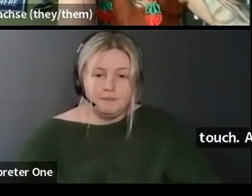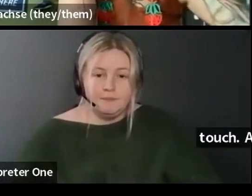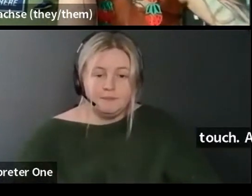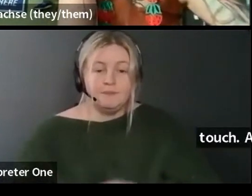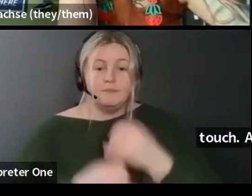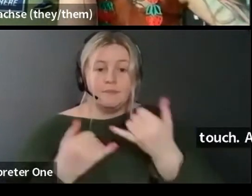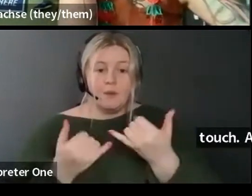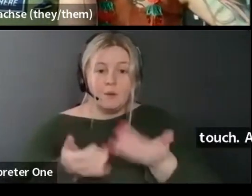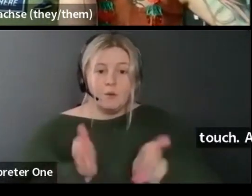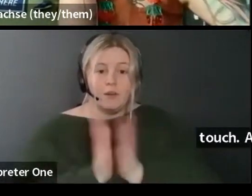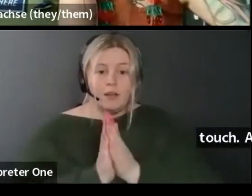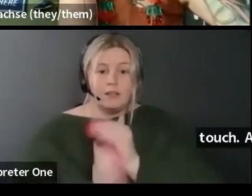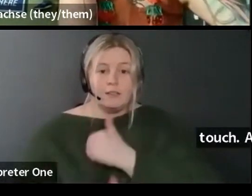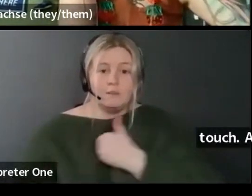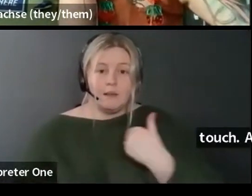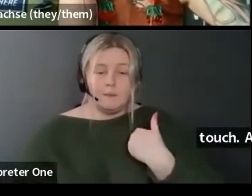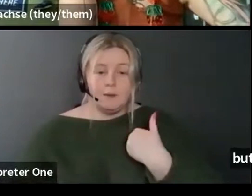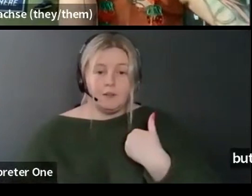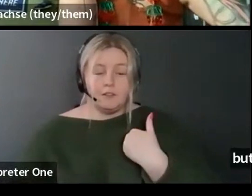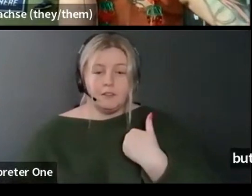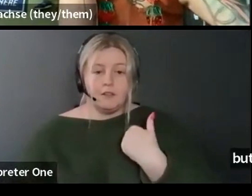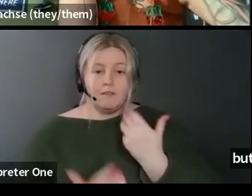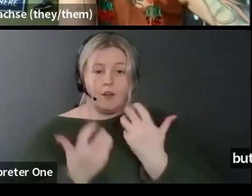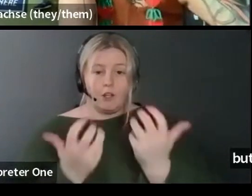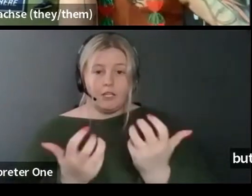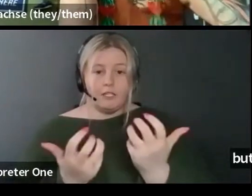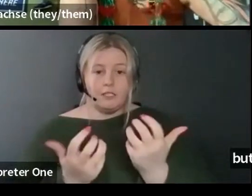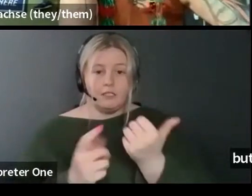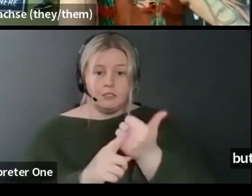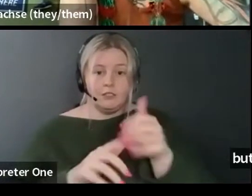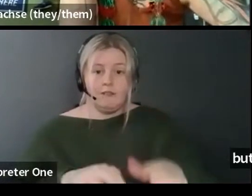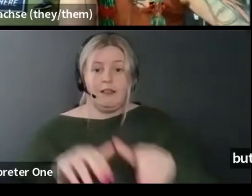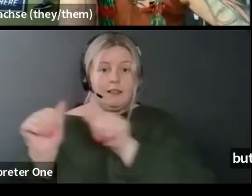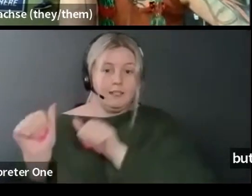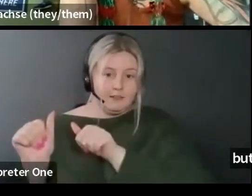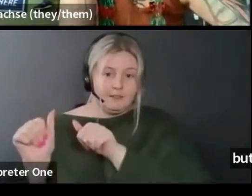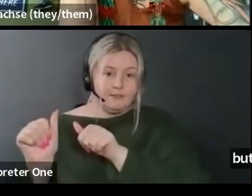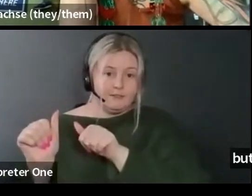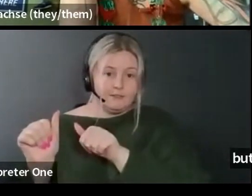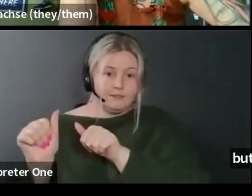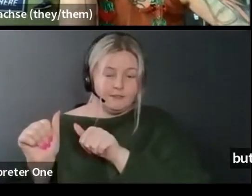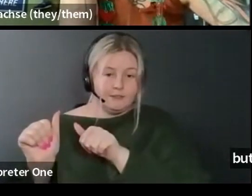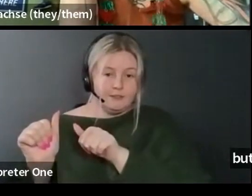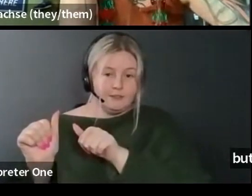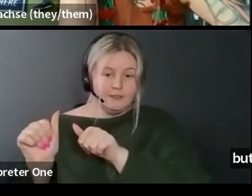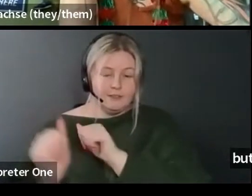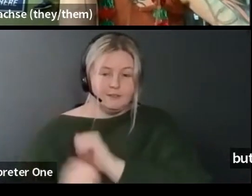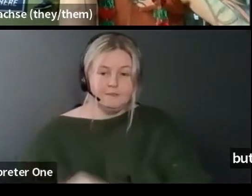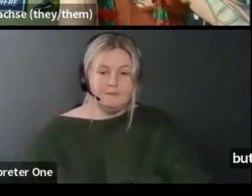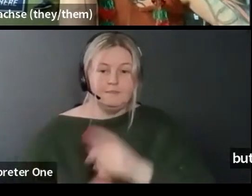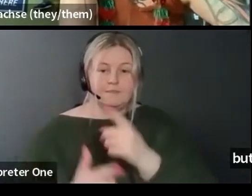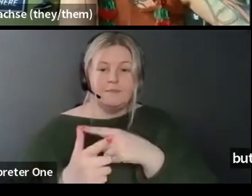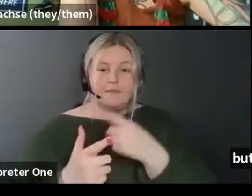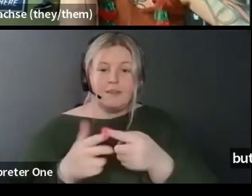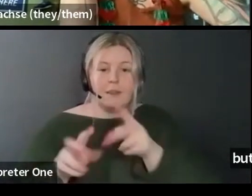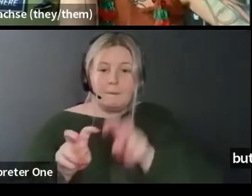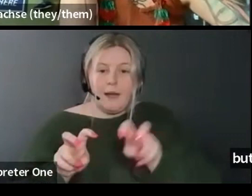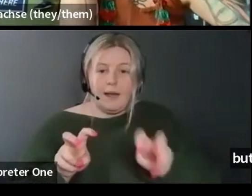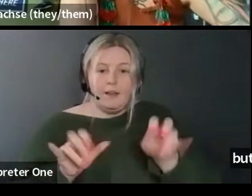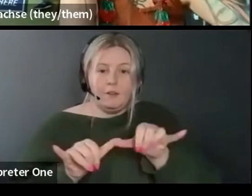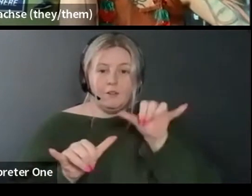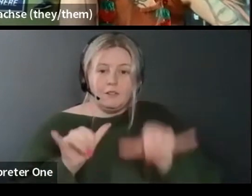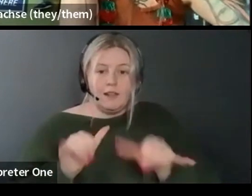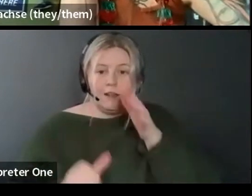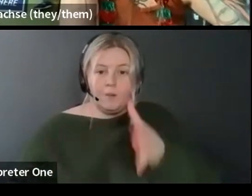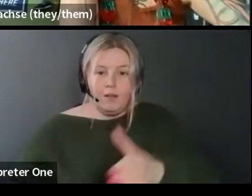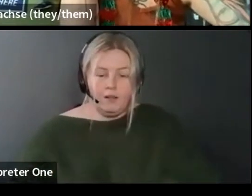ask members of the audience to leave the auditorium, so to speak. Leave the webinar if you